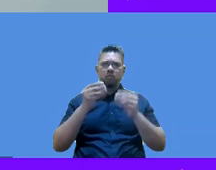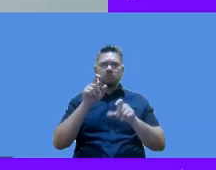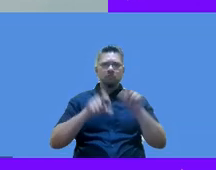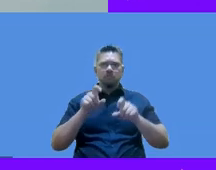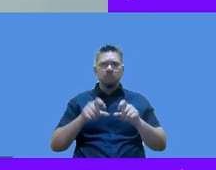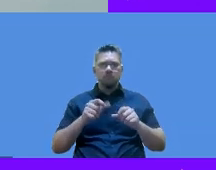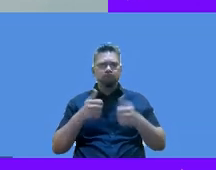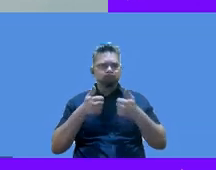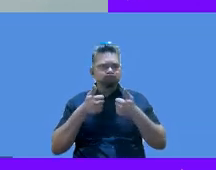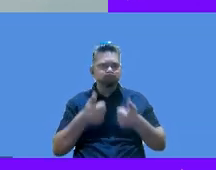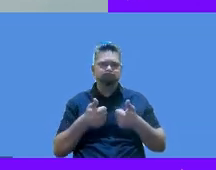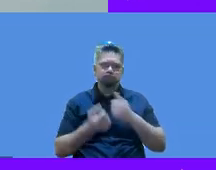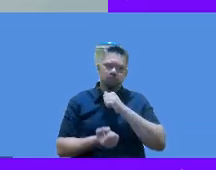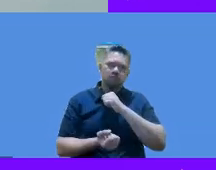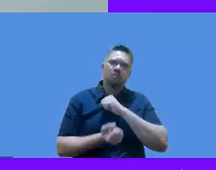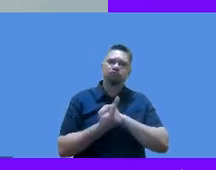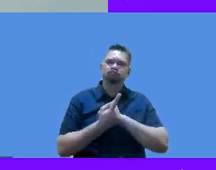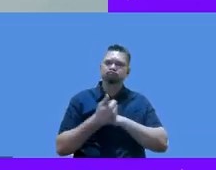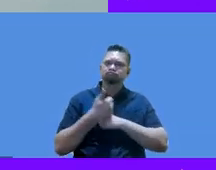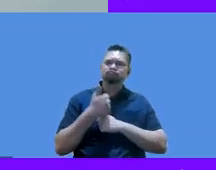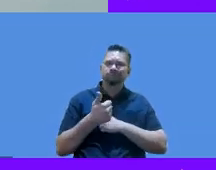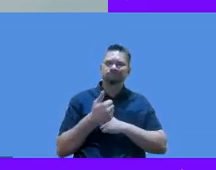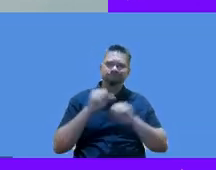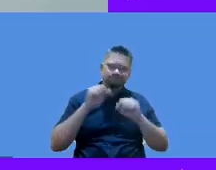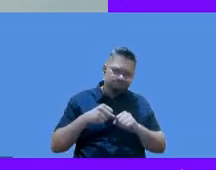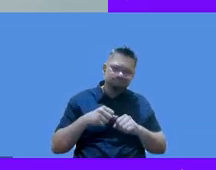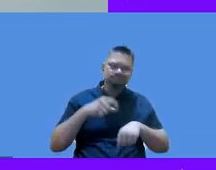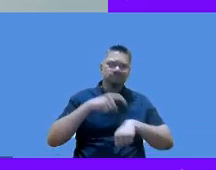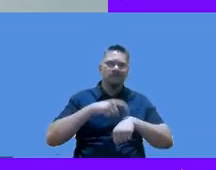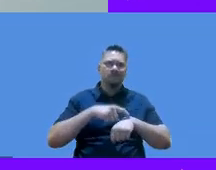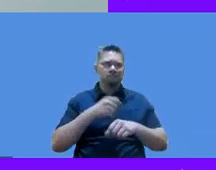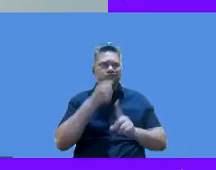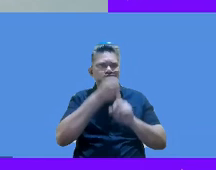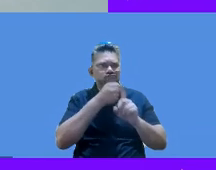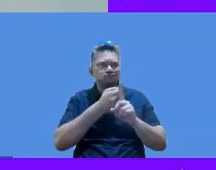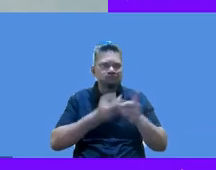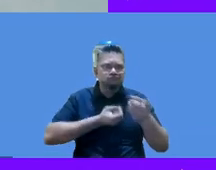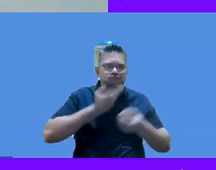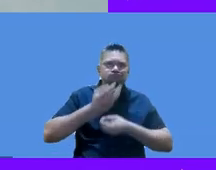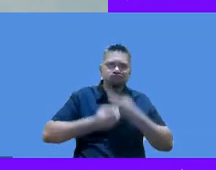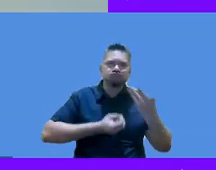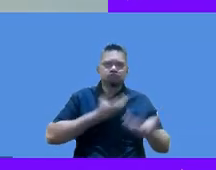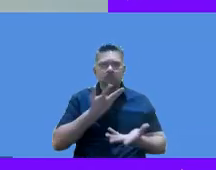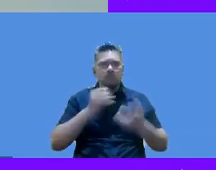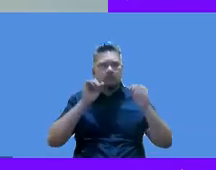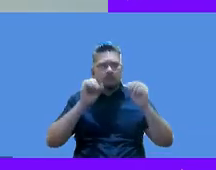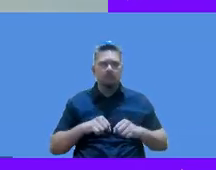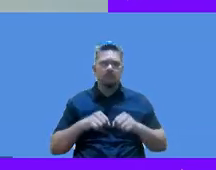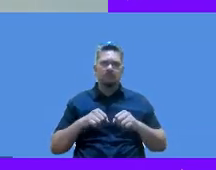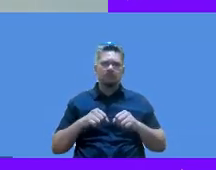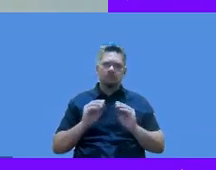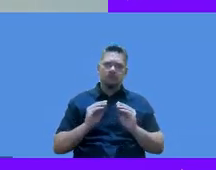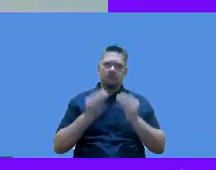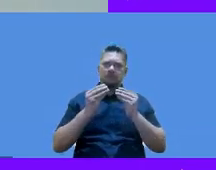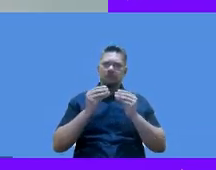globally and nationally. It is dedicated to empowering and elevating the voices of young people around the world and aims to ensure that the needs